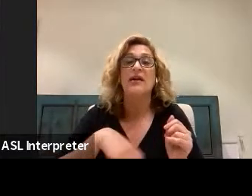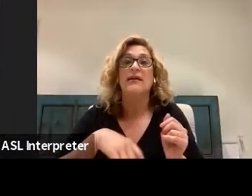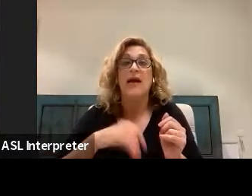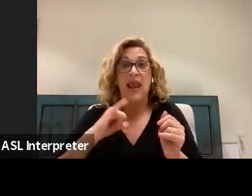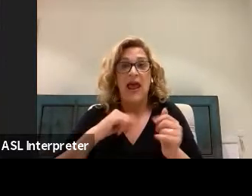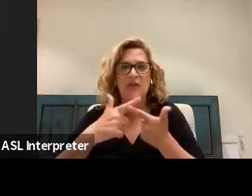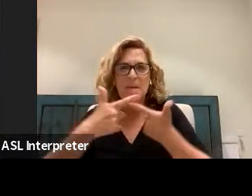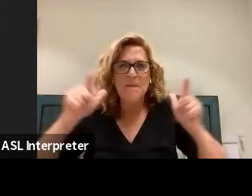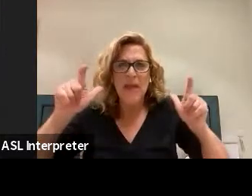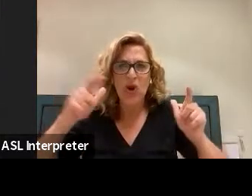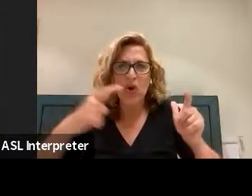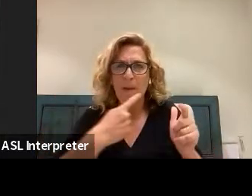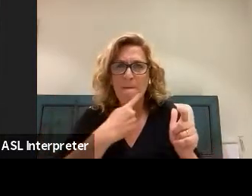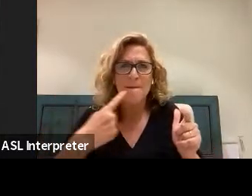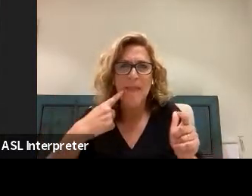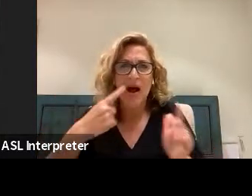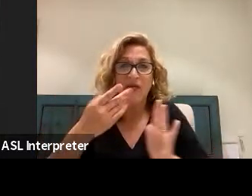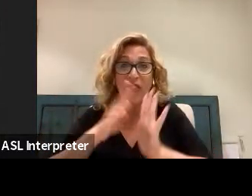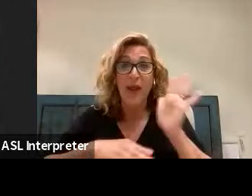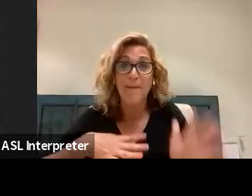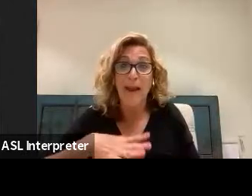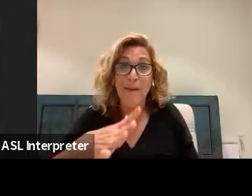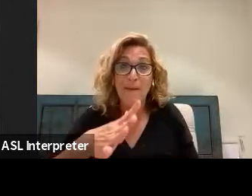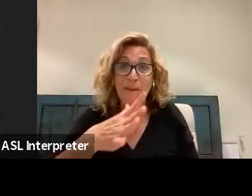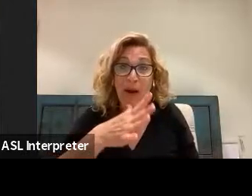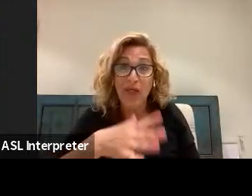mouth than my mother. So